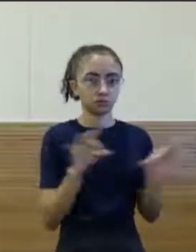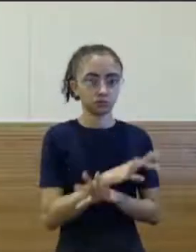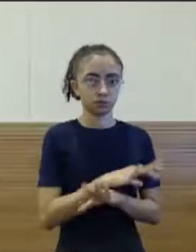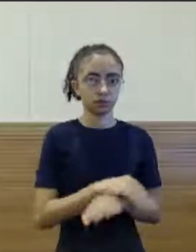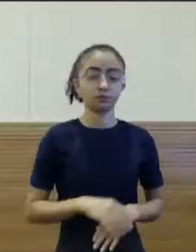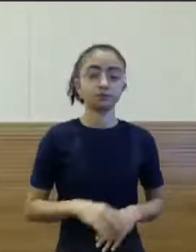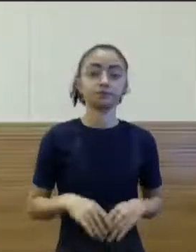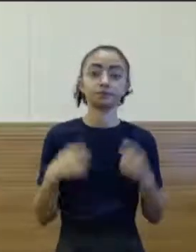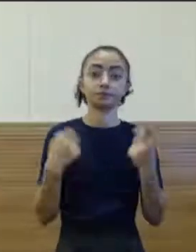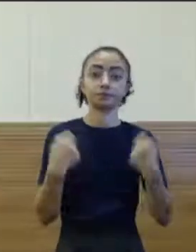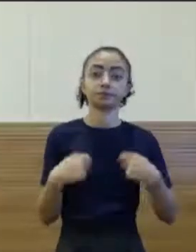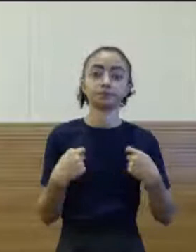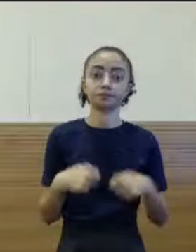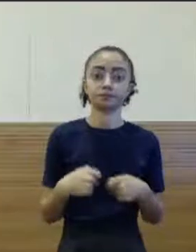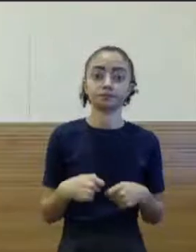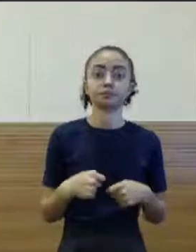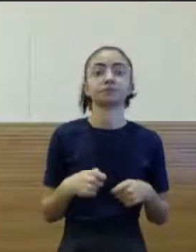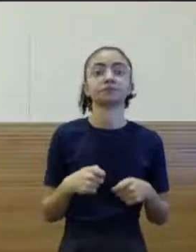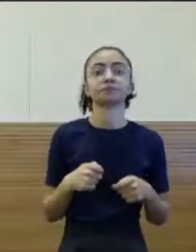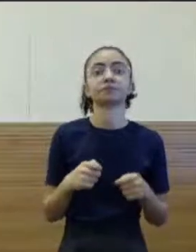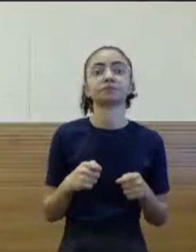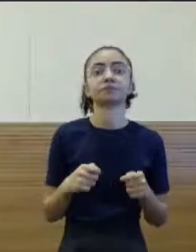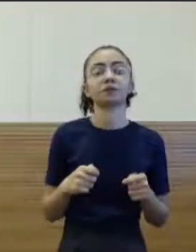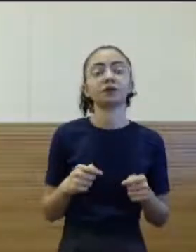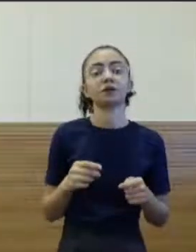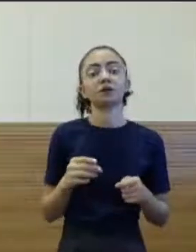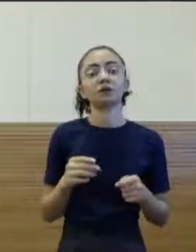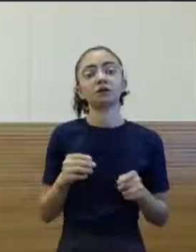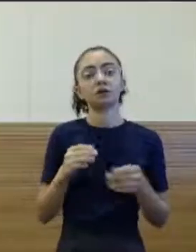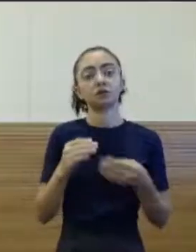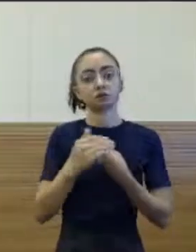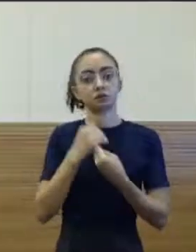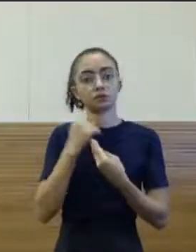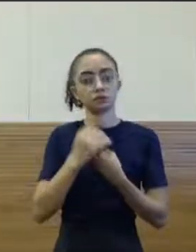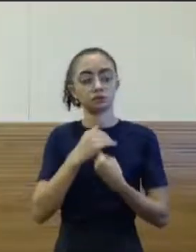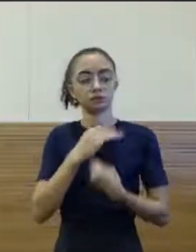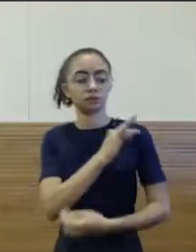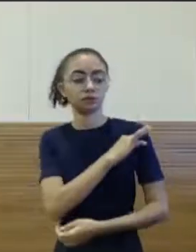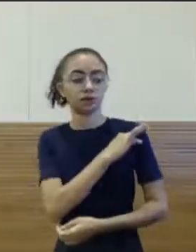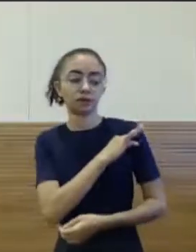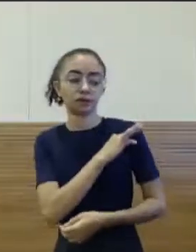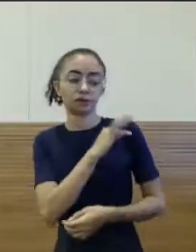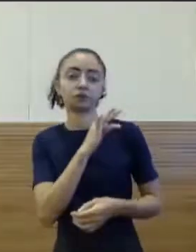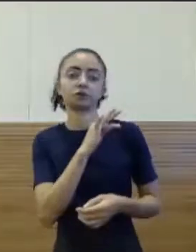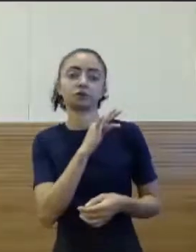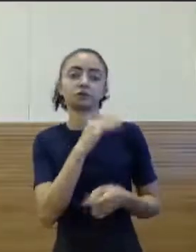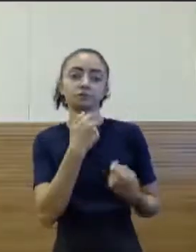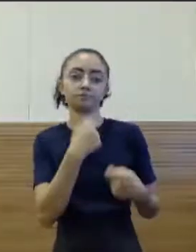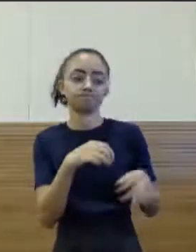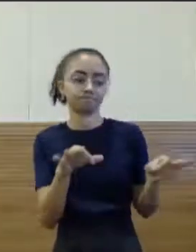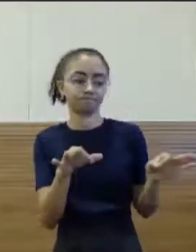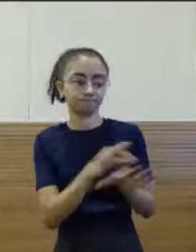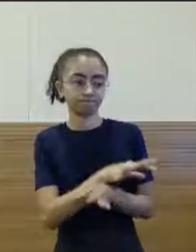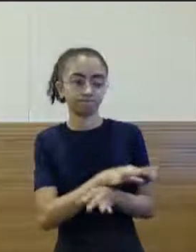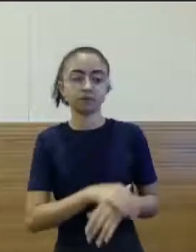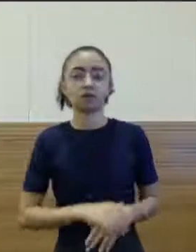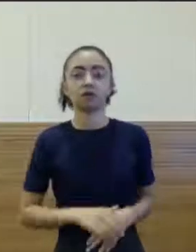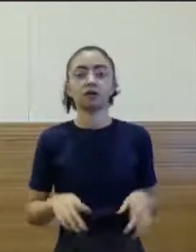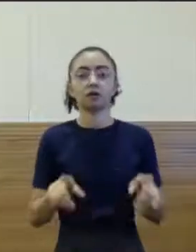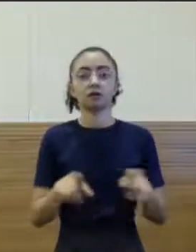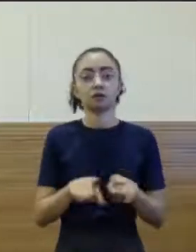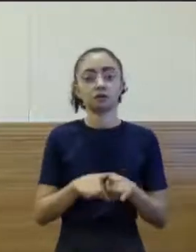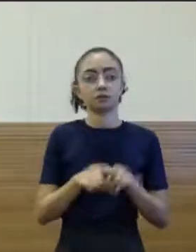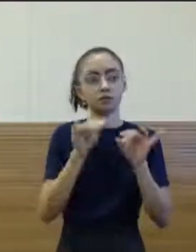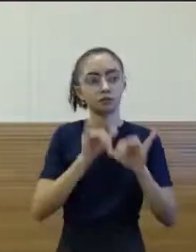starting to develop the for children above 2 years of age with the messages elaborated and